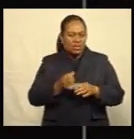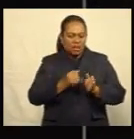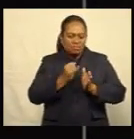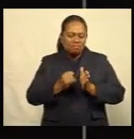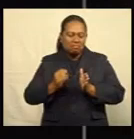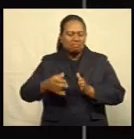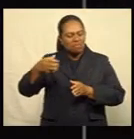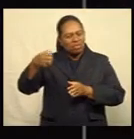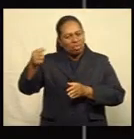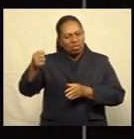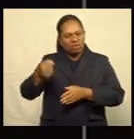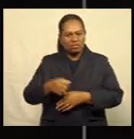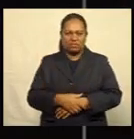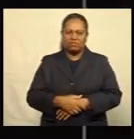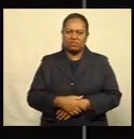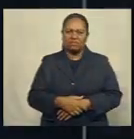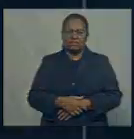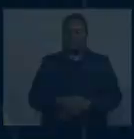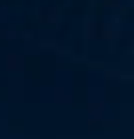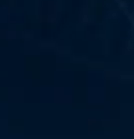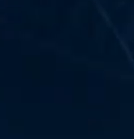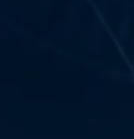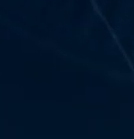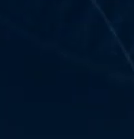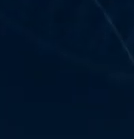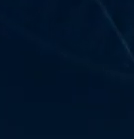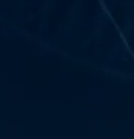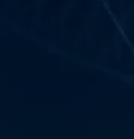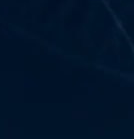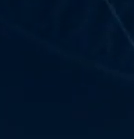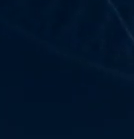anywhere. Kelly Vadala reports.